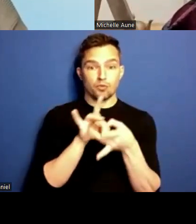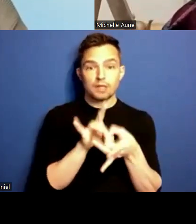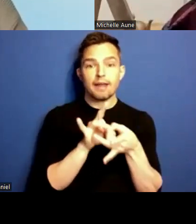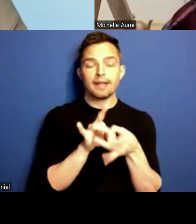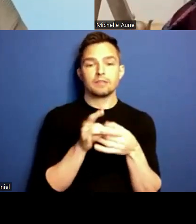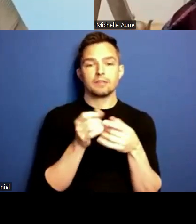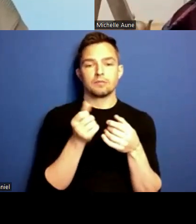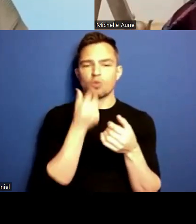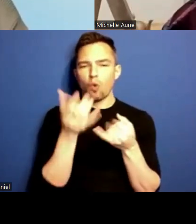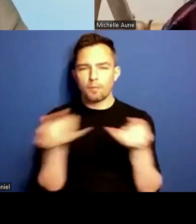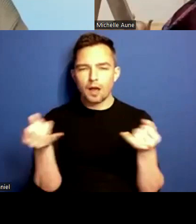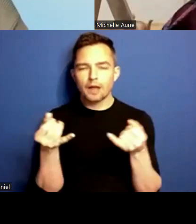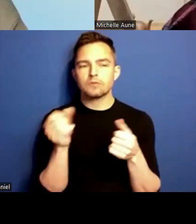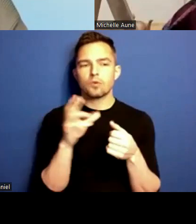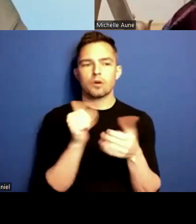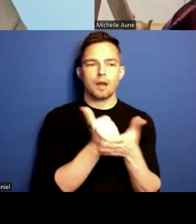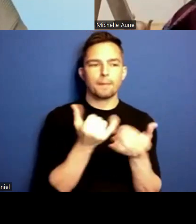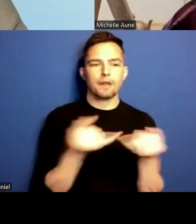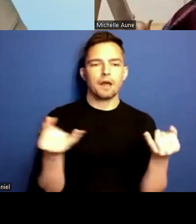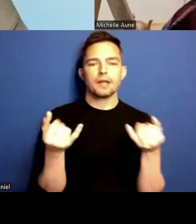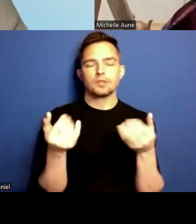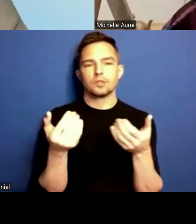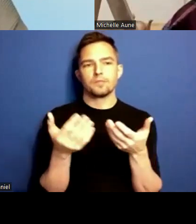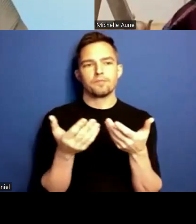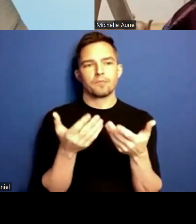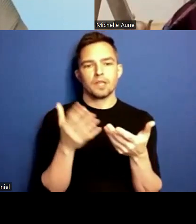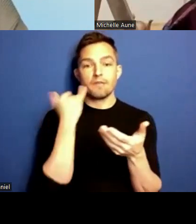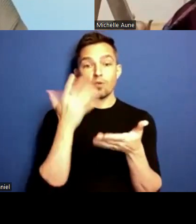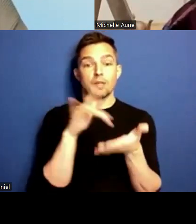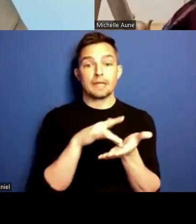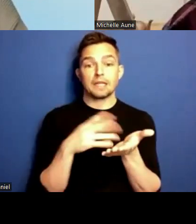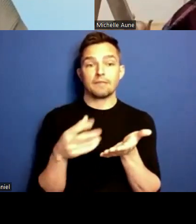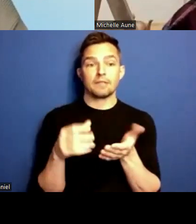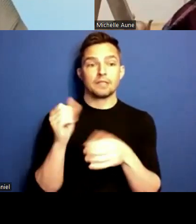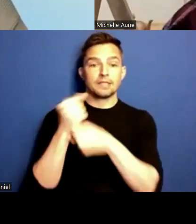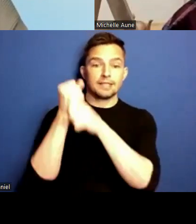Warm Line or our helpline, or we're in the midst of standing up a